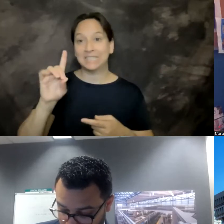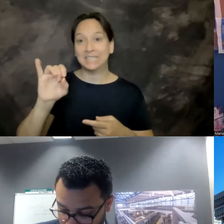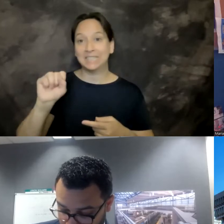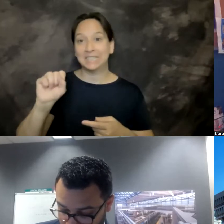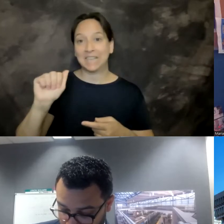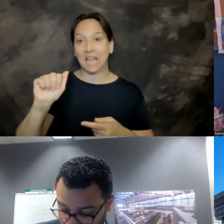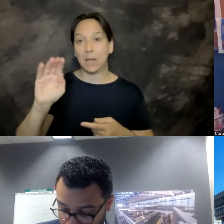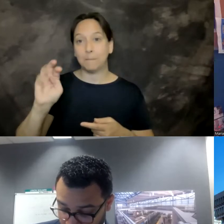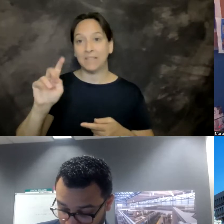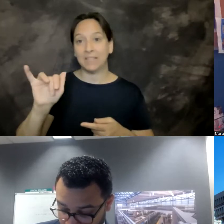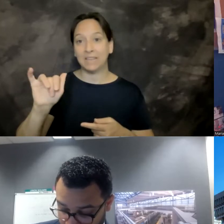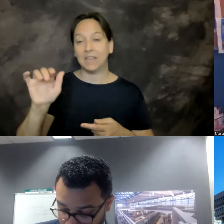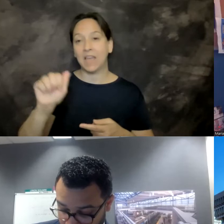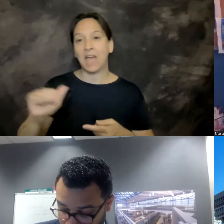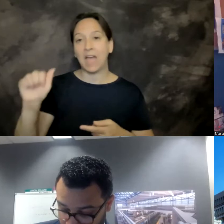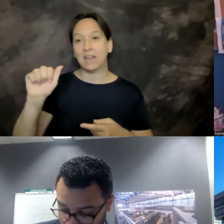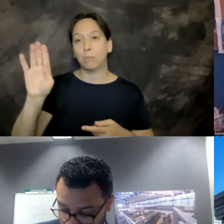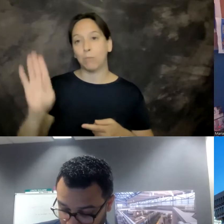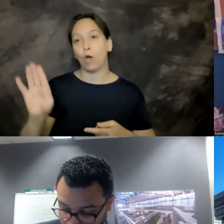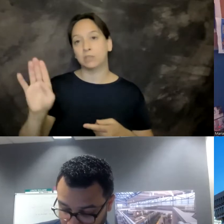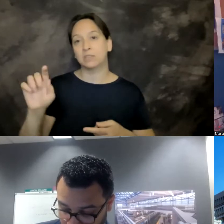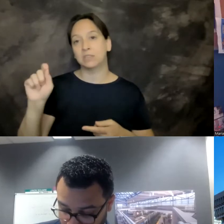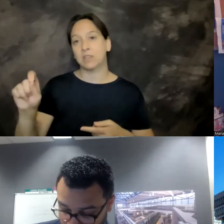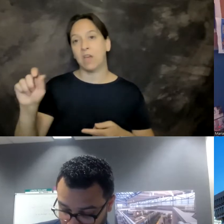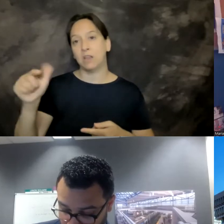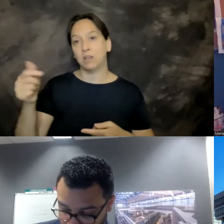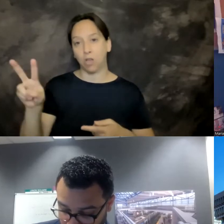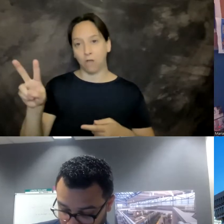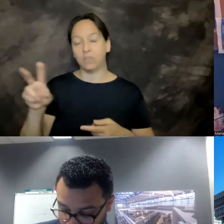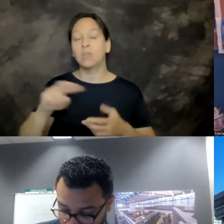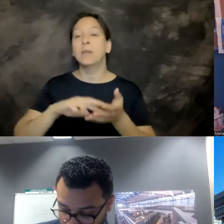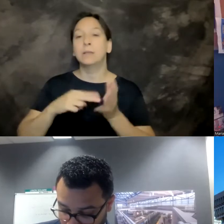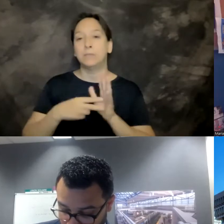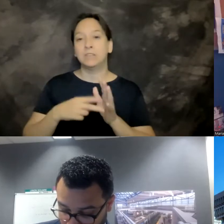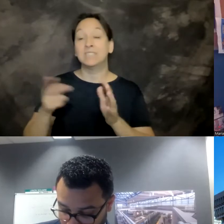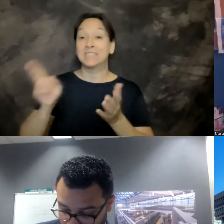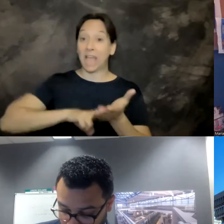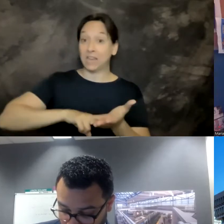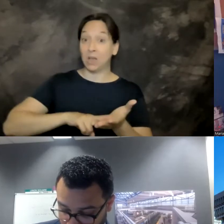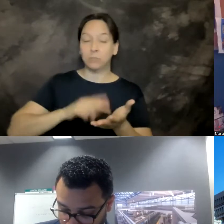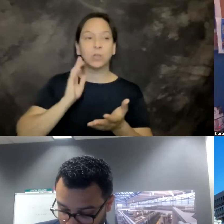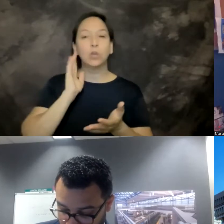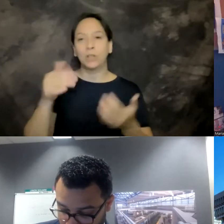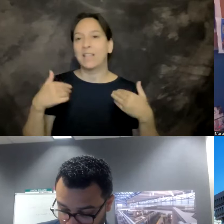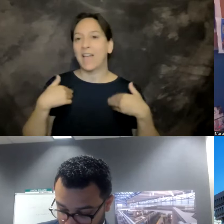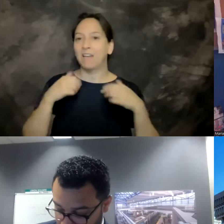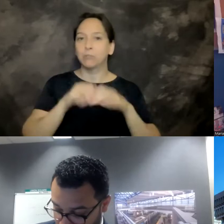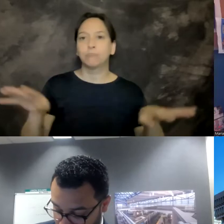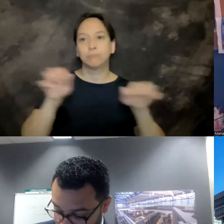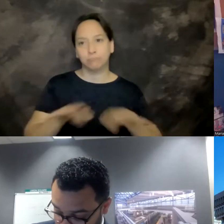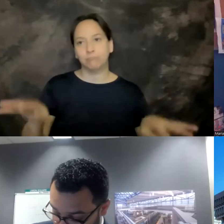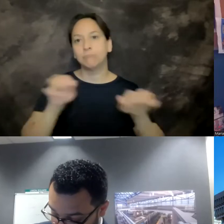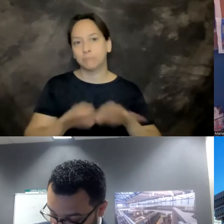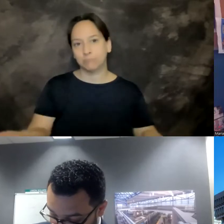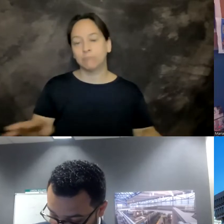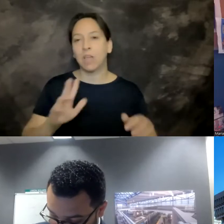sign you up for our newsletter, and then you'll get all these updates as they come in real time. As the chief said, we're going to be doing this daily. So we'll get the